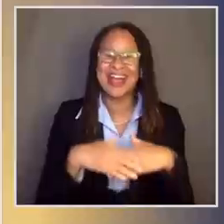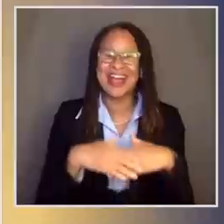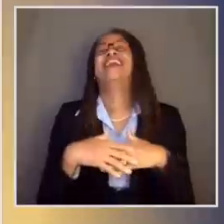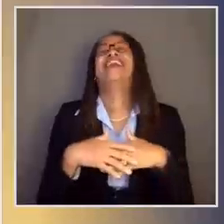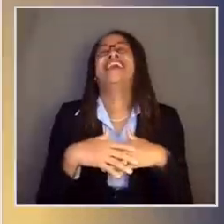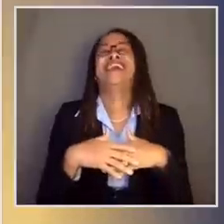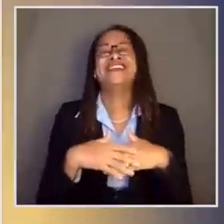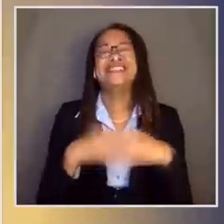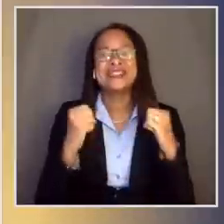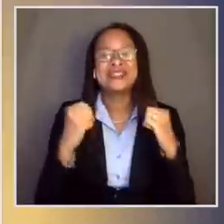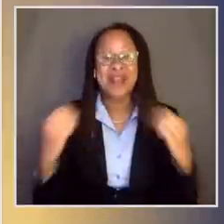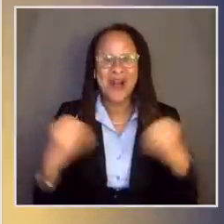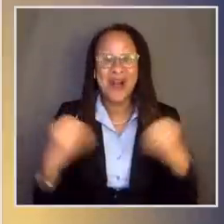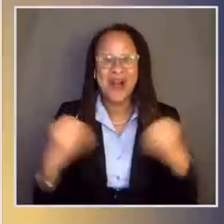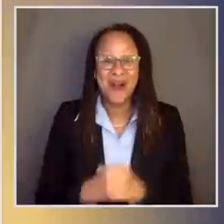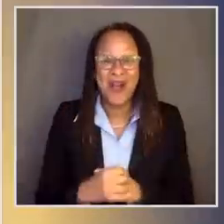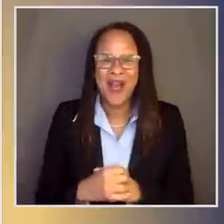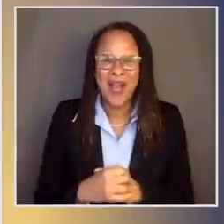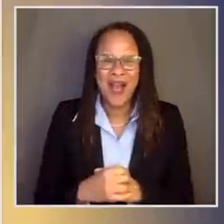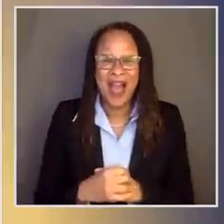So,